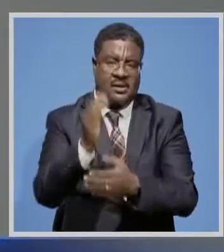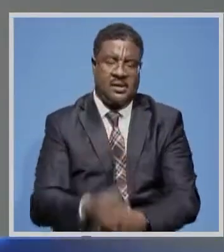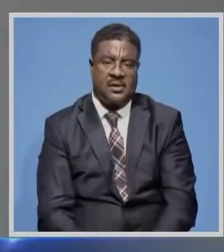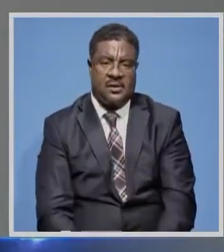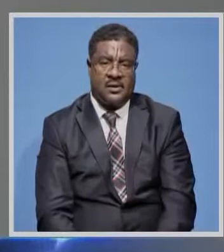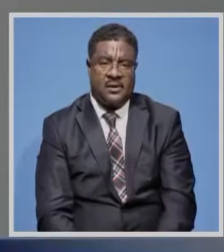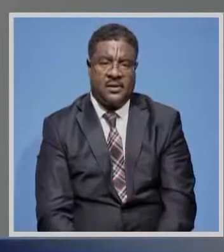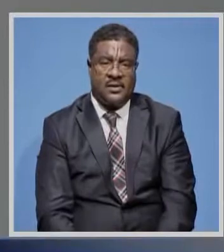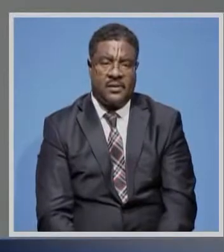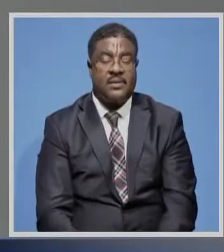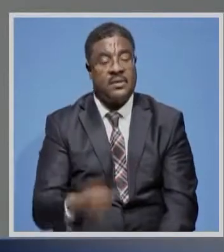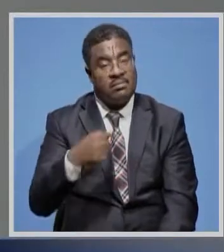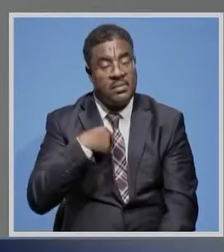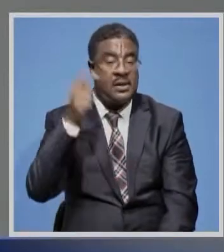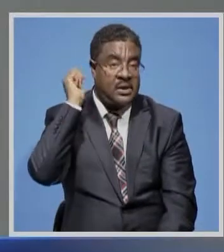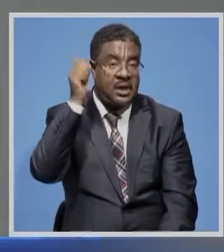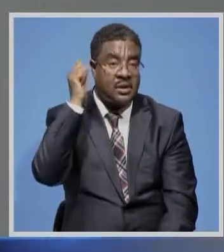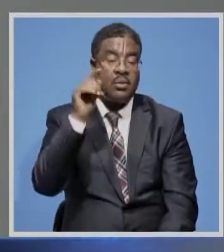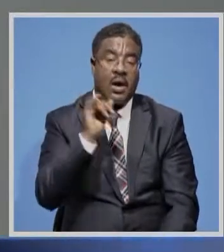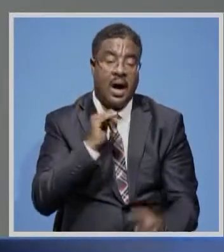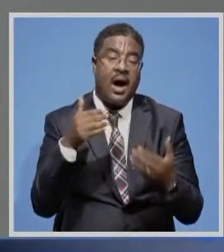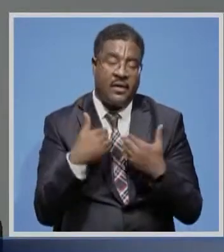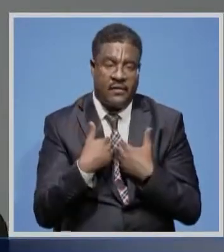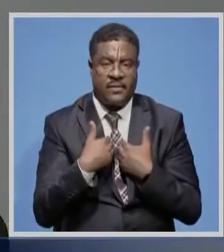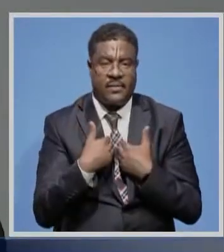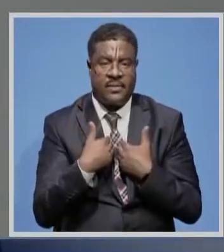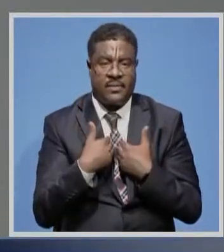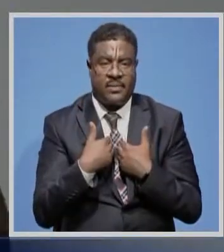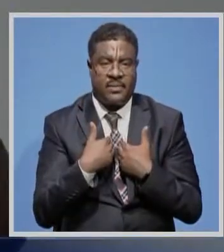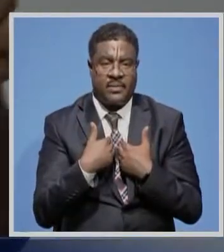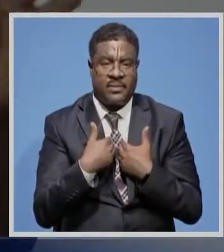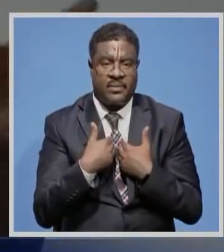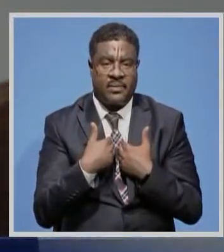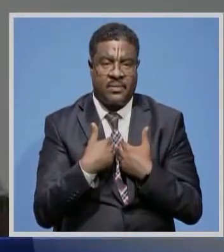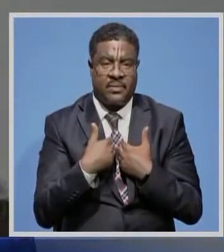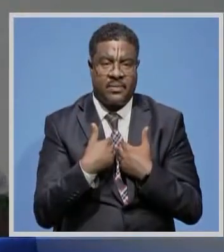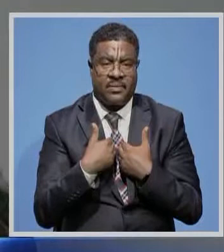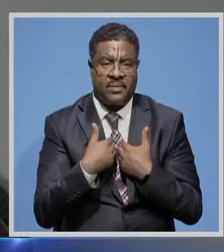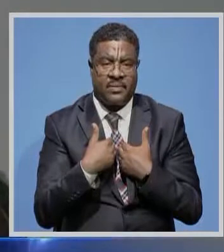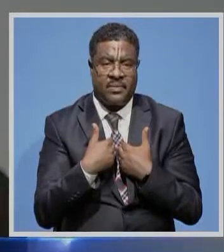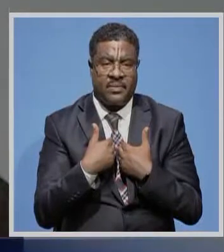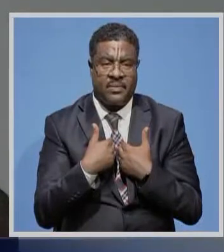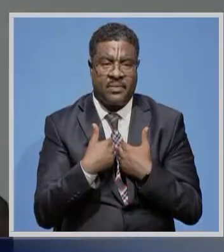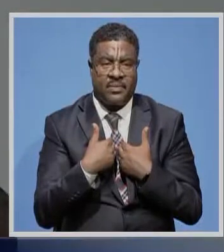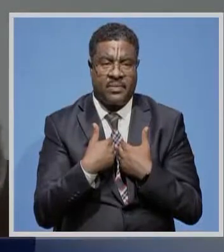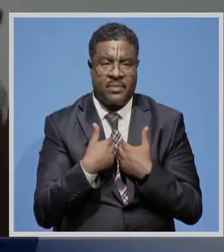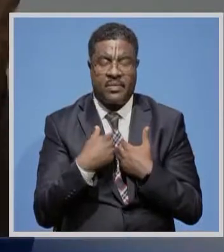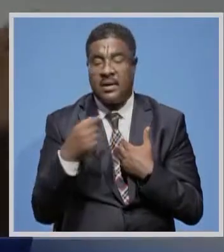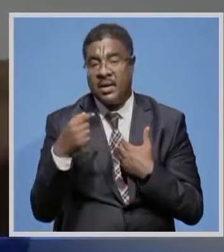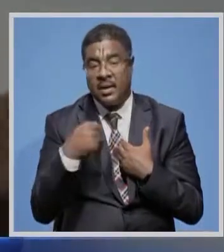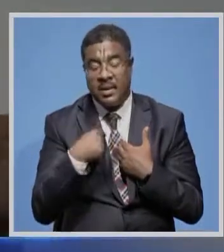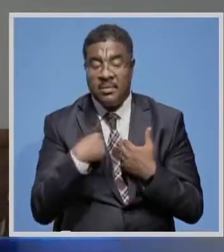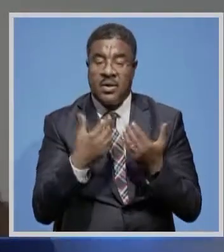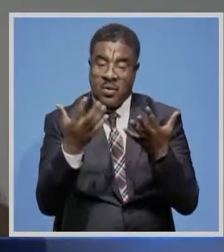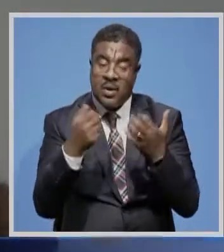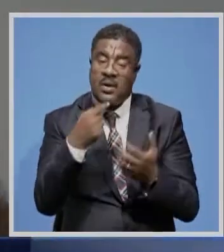Mm-hmm. I have a testimony to tell. Mm-hmm. You see, I don't want you to hear in parables or what have you, but I